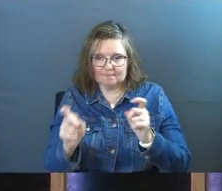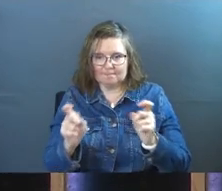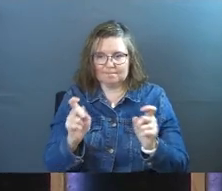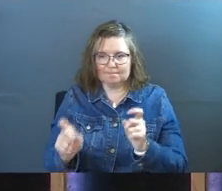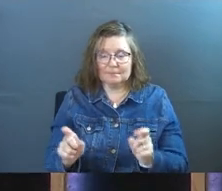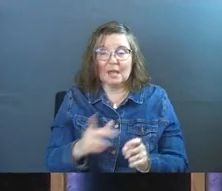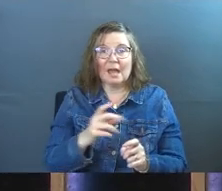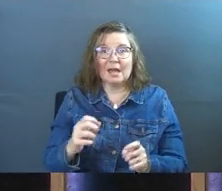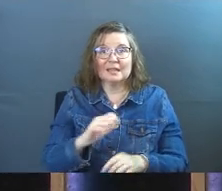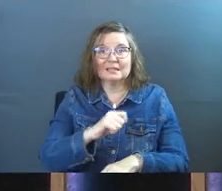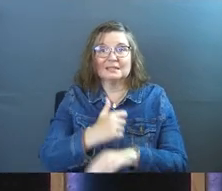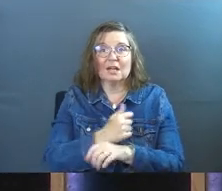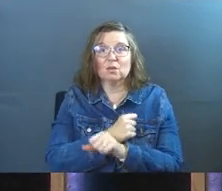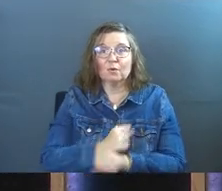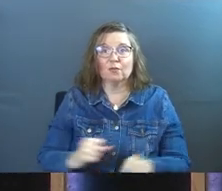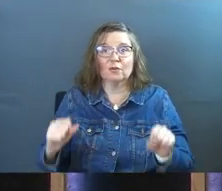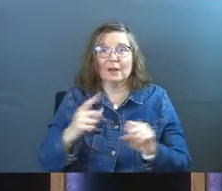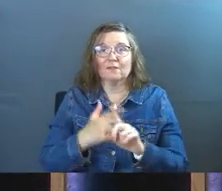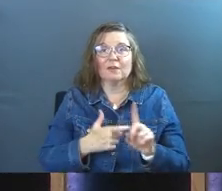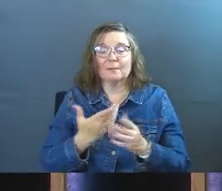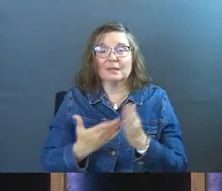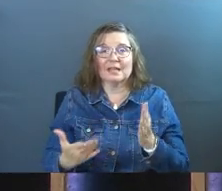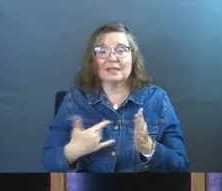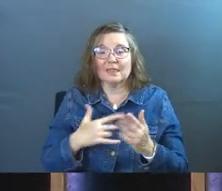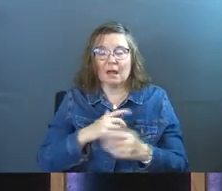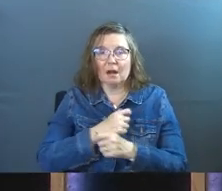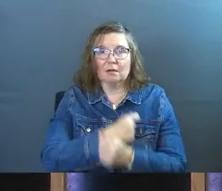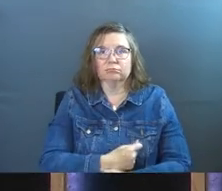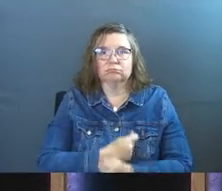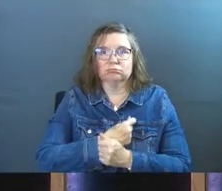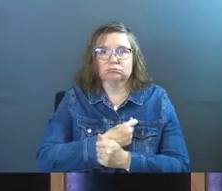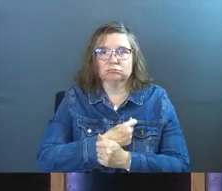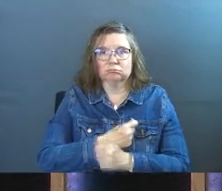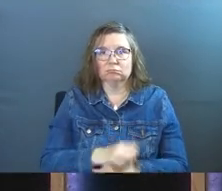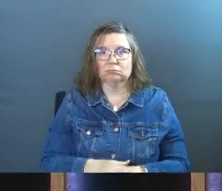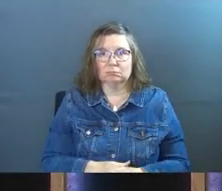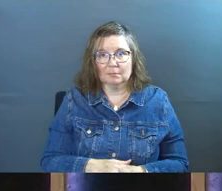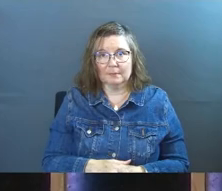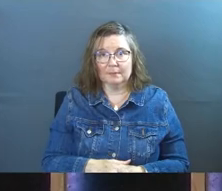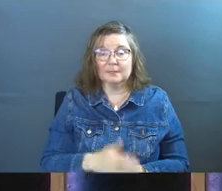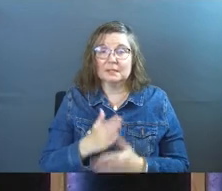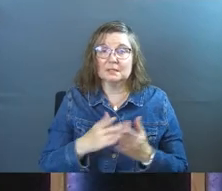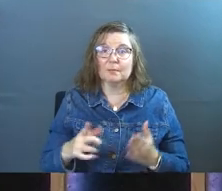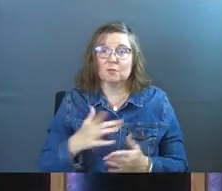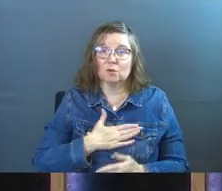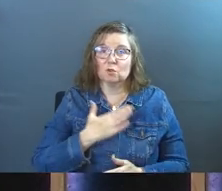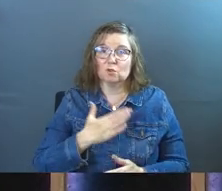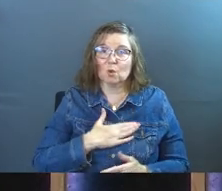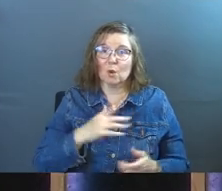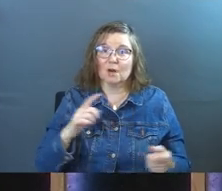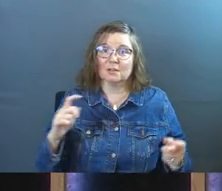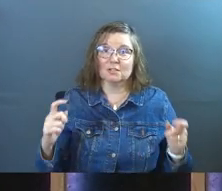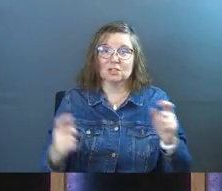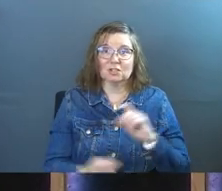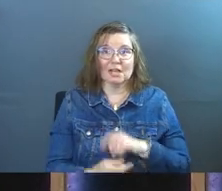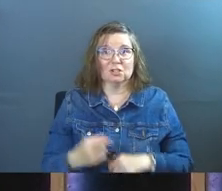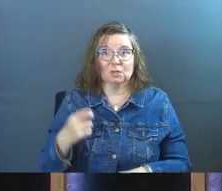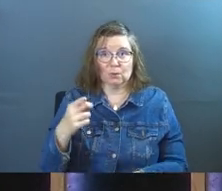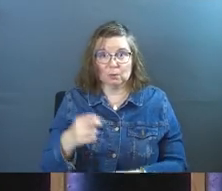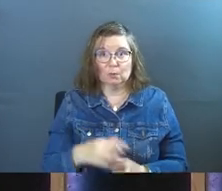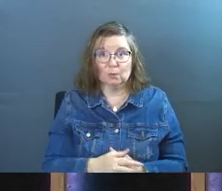refining you and setting you free from some things that bind you. Some of your joys are changing